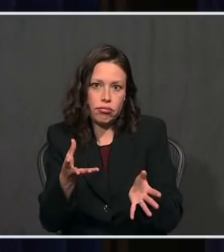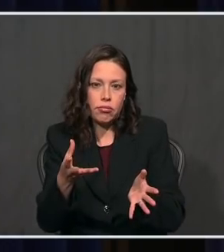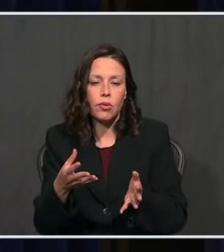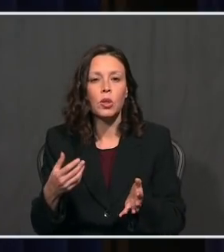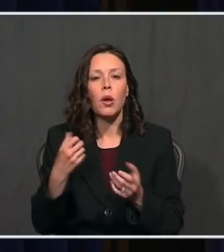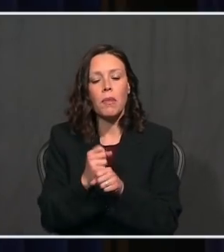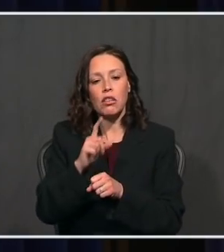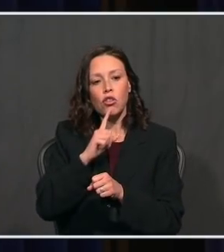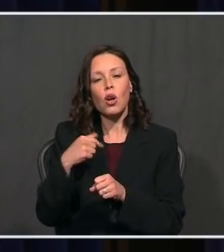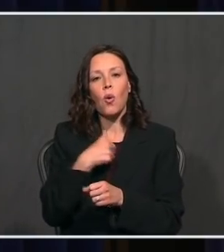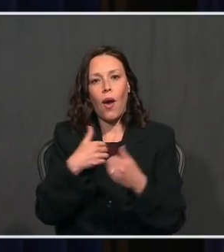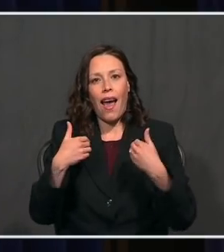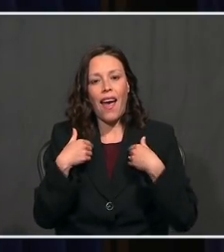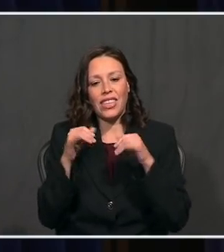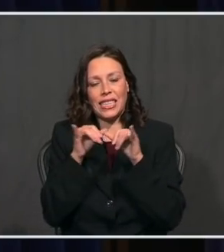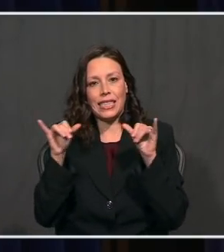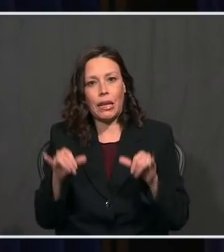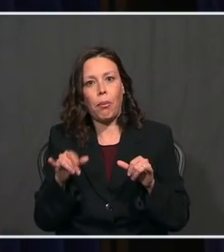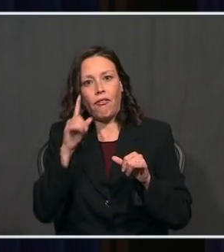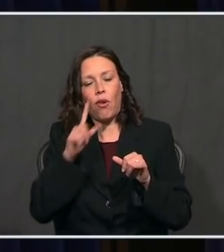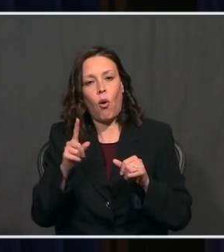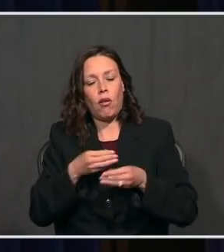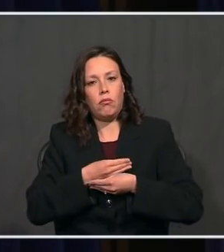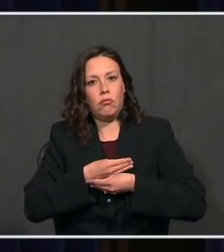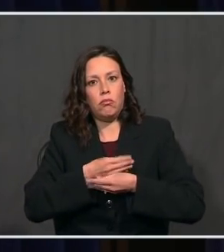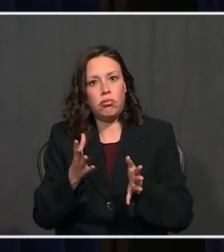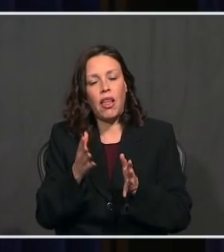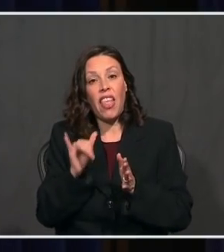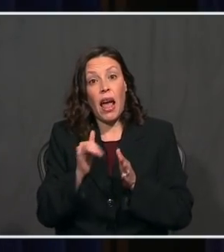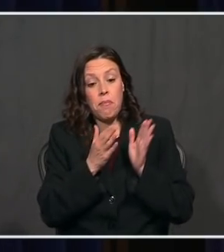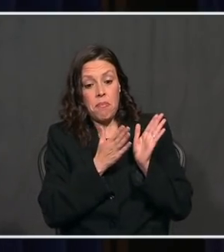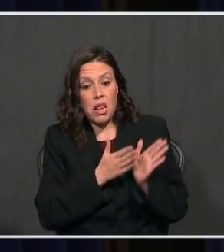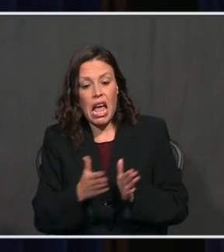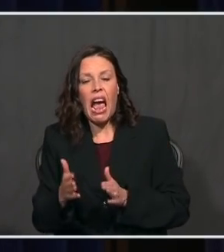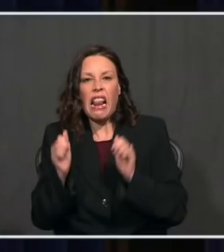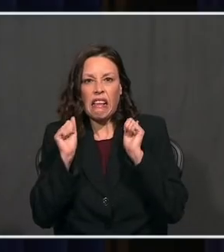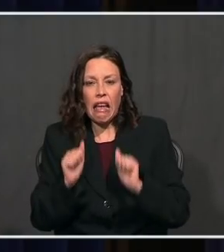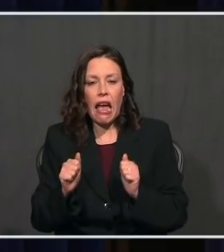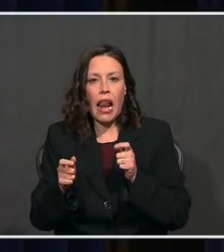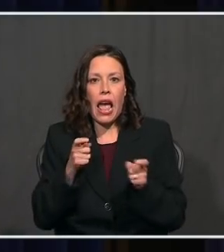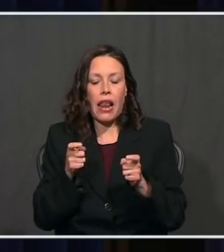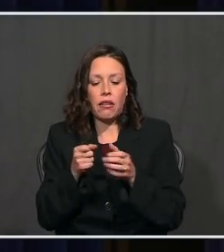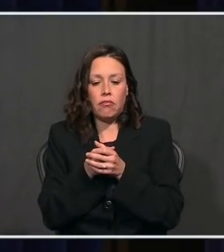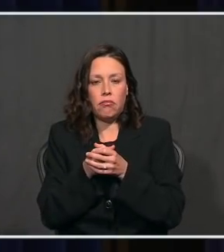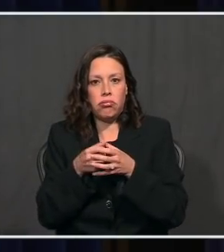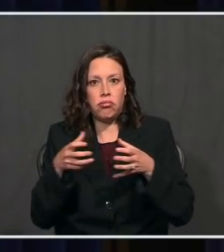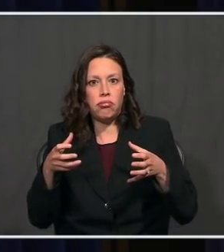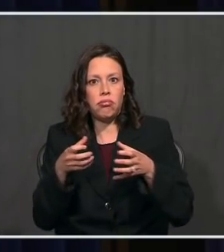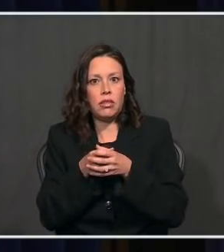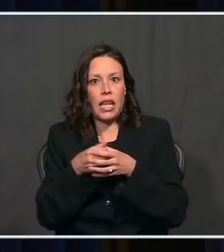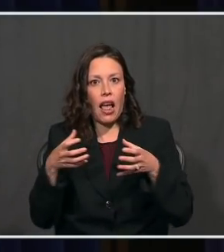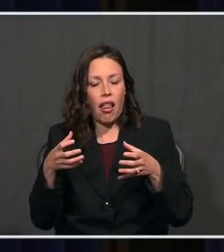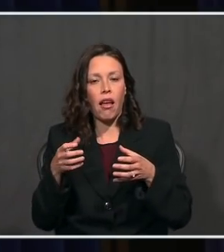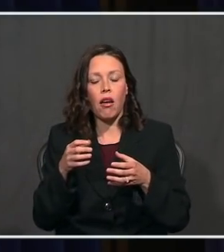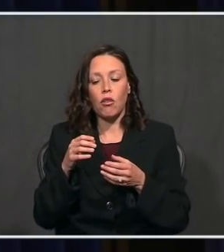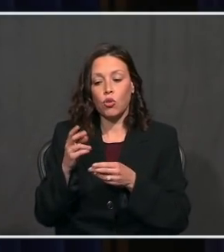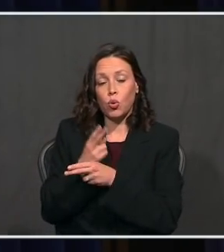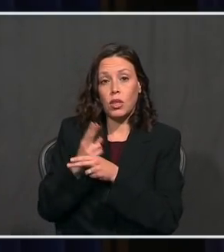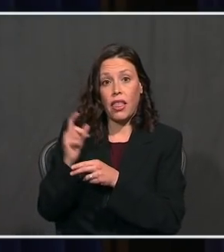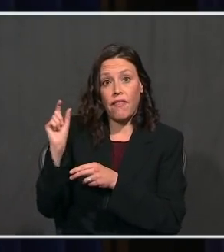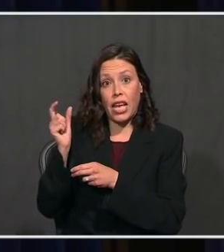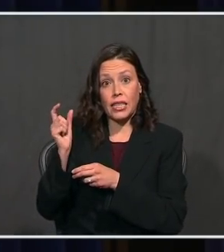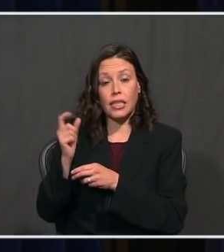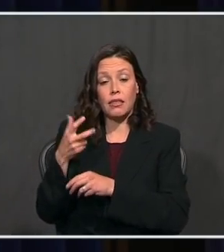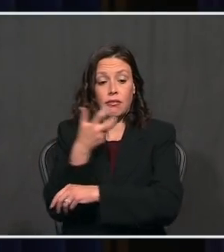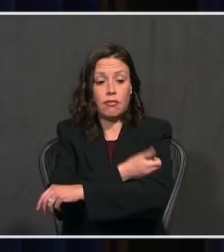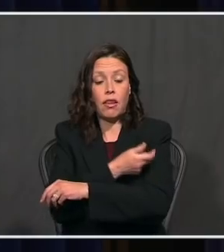that we have a distribution plan that is capable, right, of taking the vaccines that are available on a